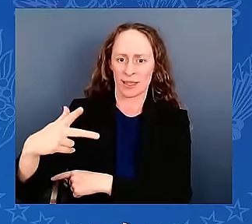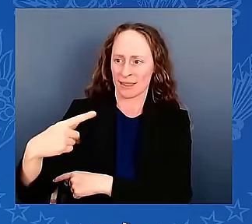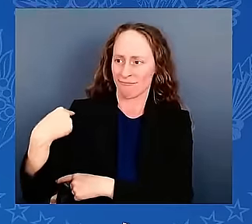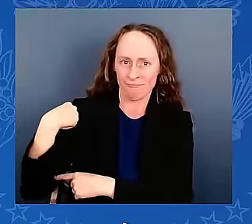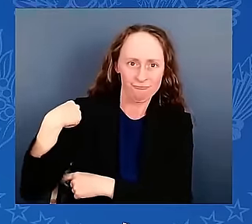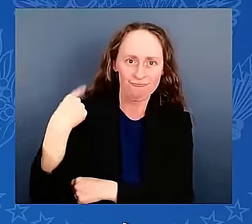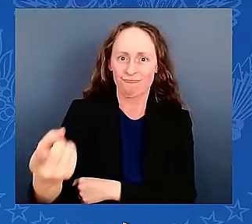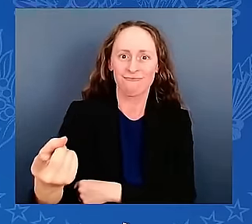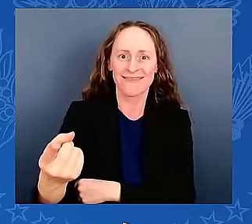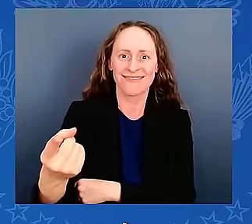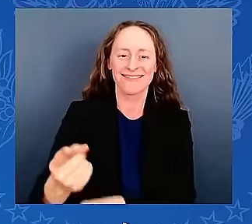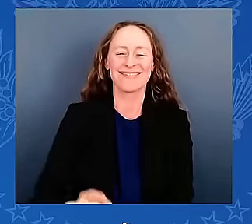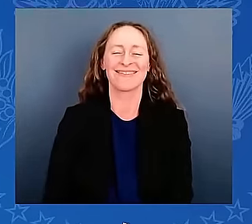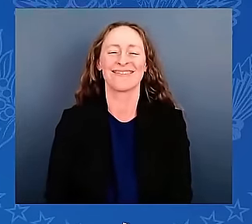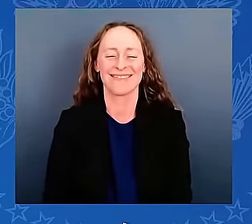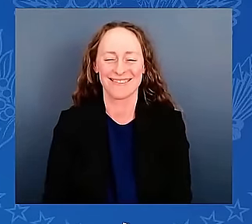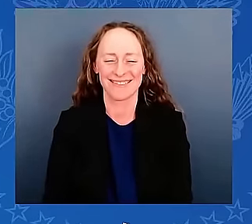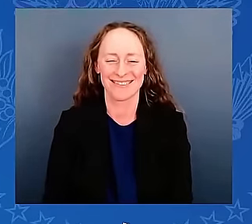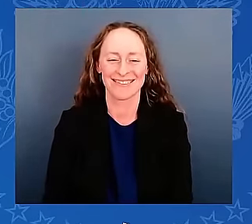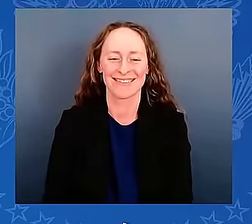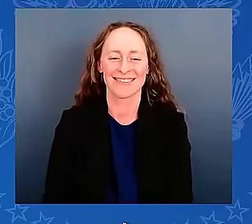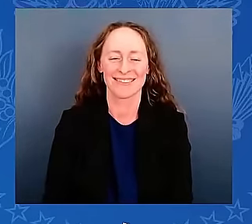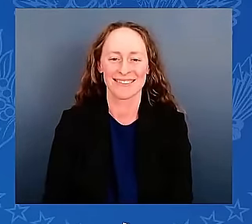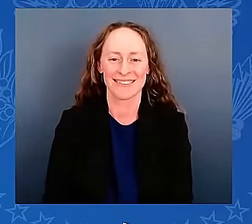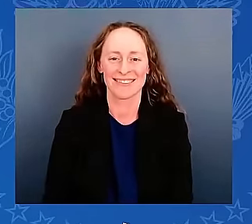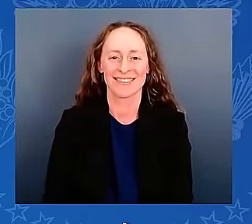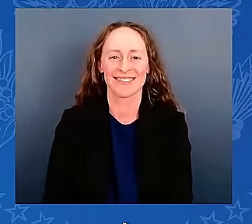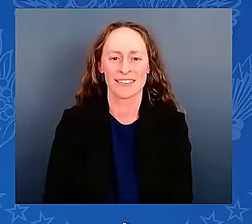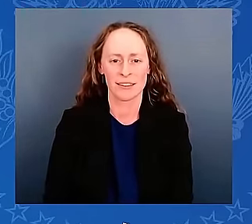And I am all in.